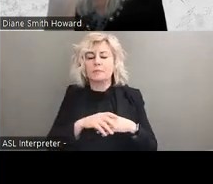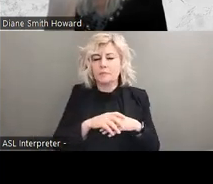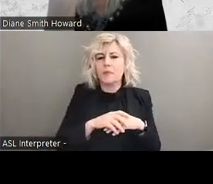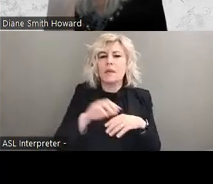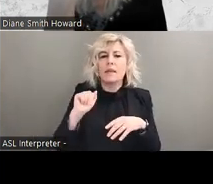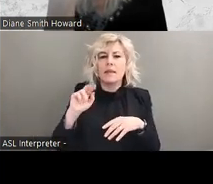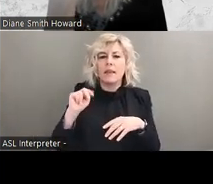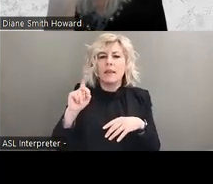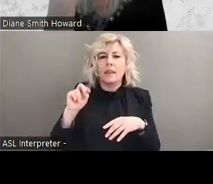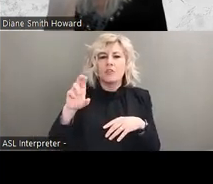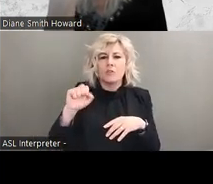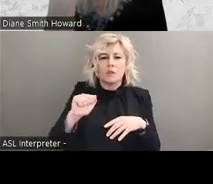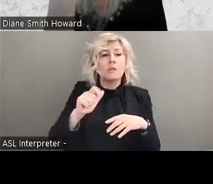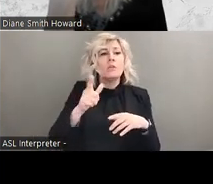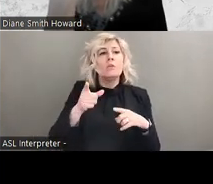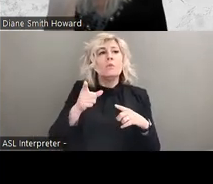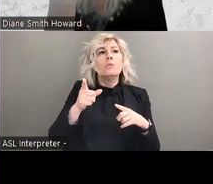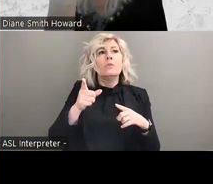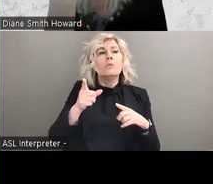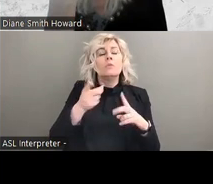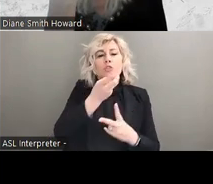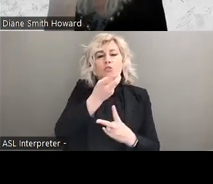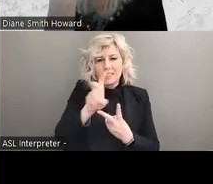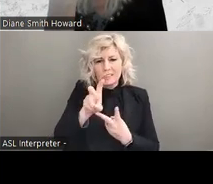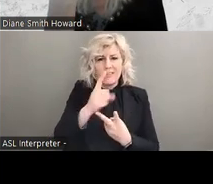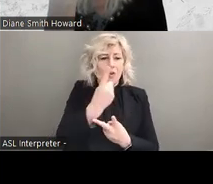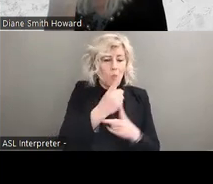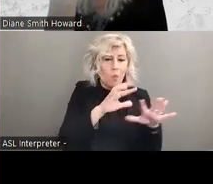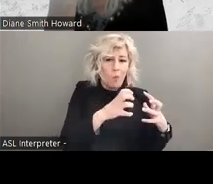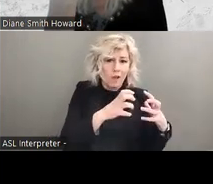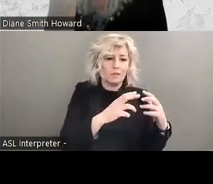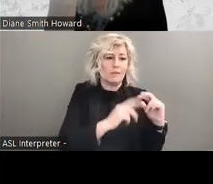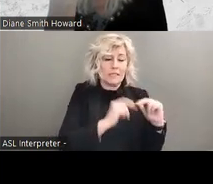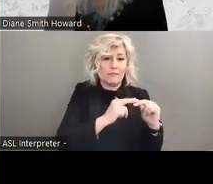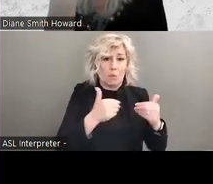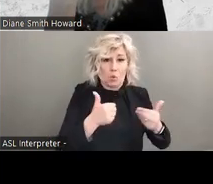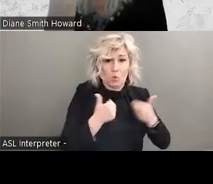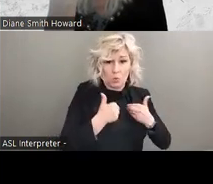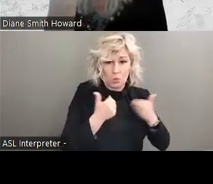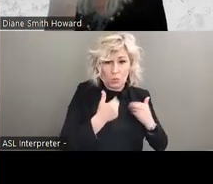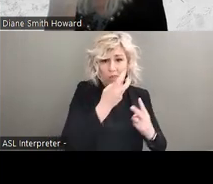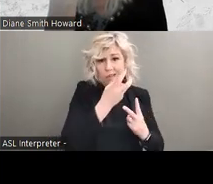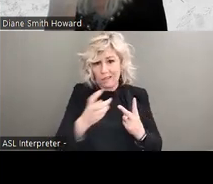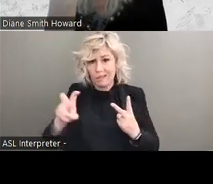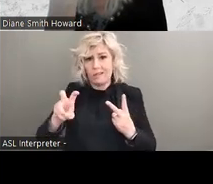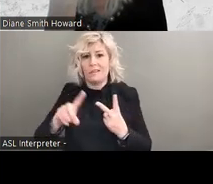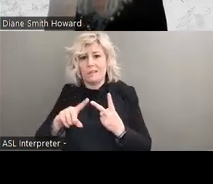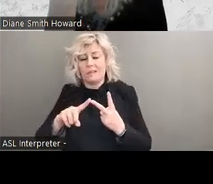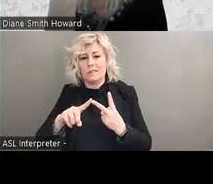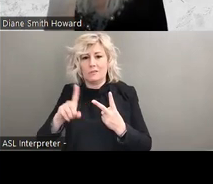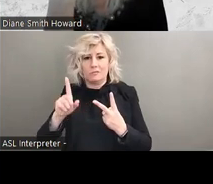Andrea, do they transition from one set of facilities, which are from youth, to then go, once they reach adulthood,